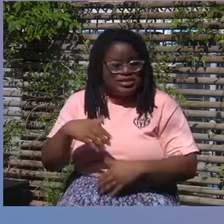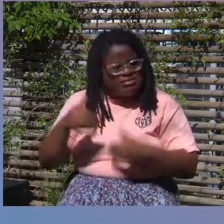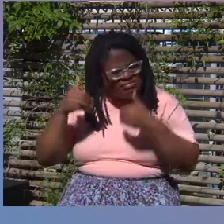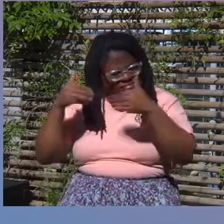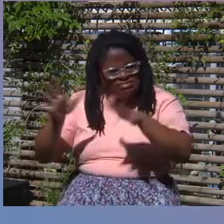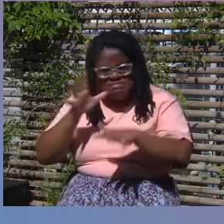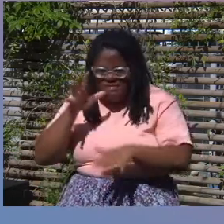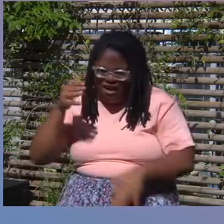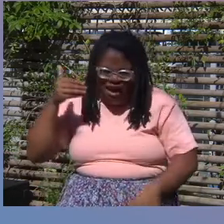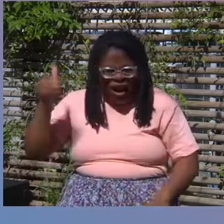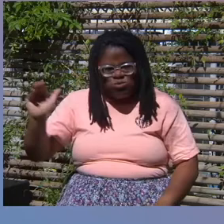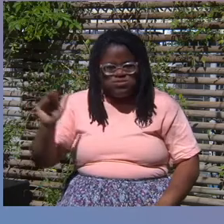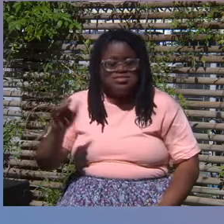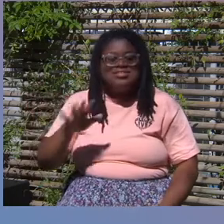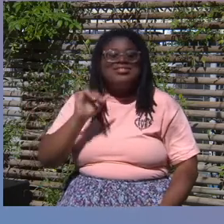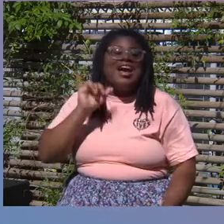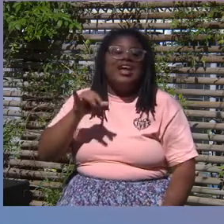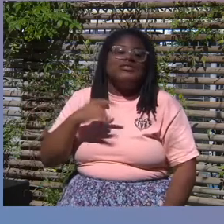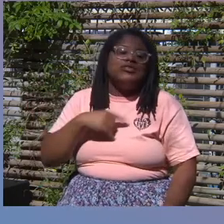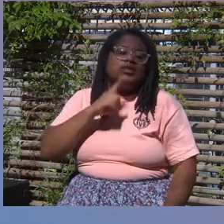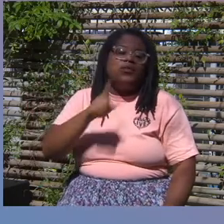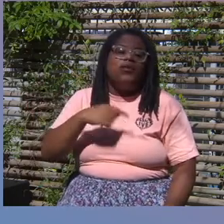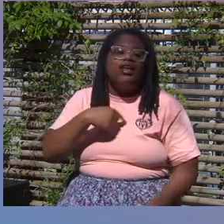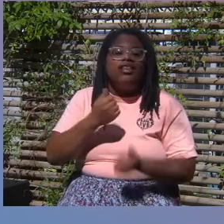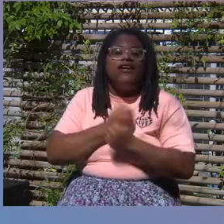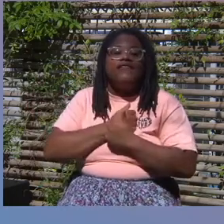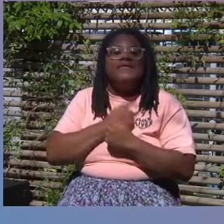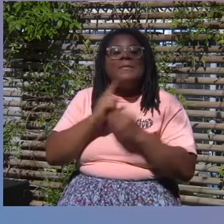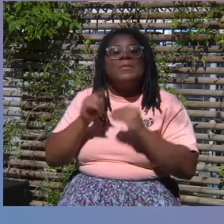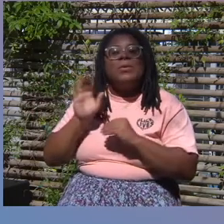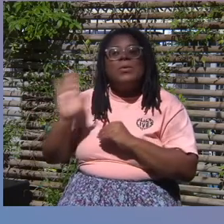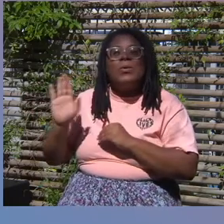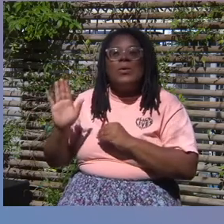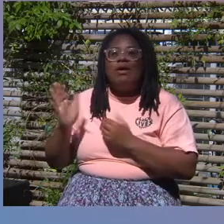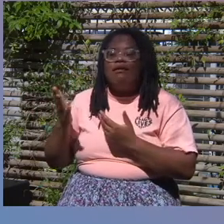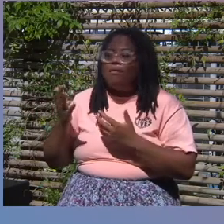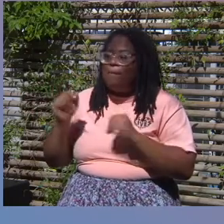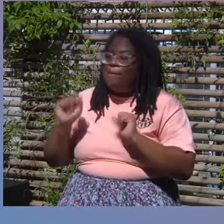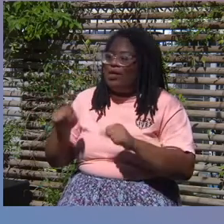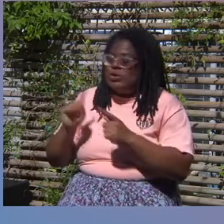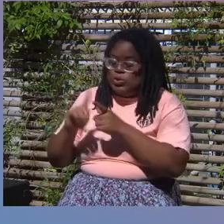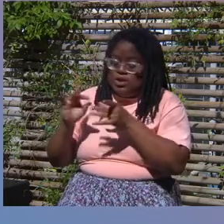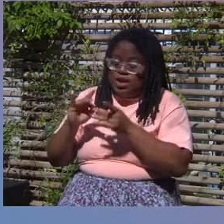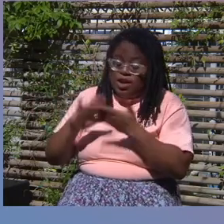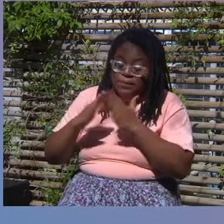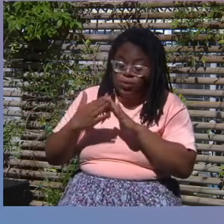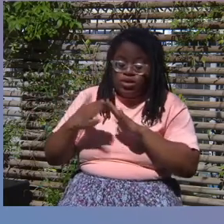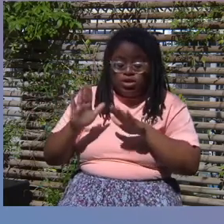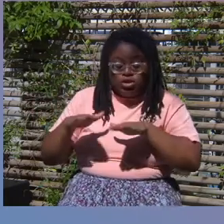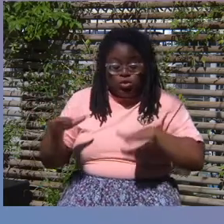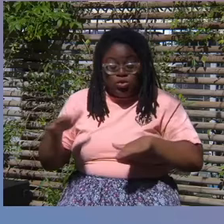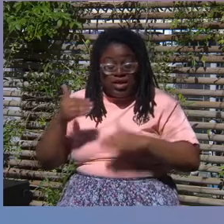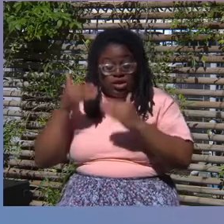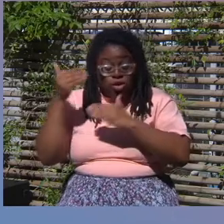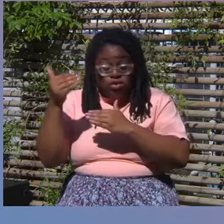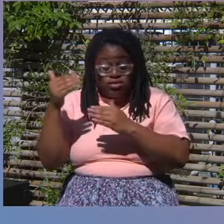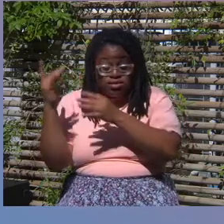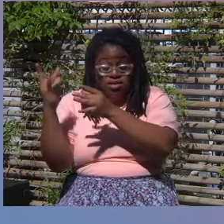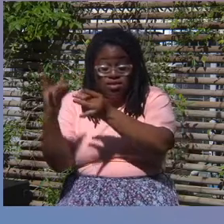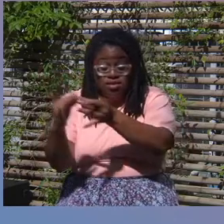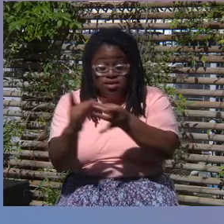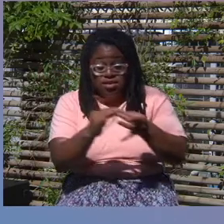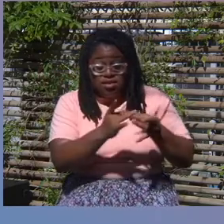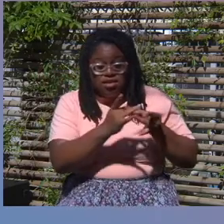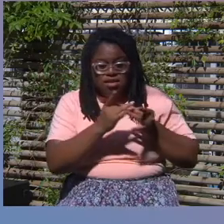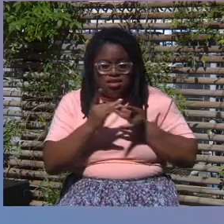out. But also what I love about your ability to connect community and children and adults and elders